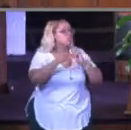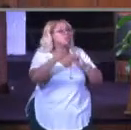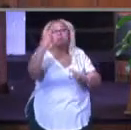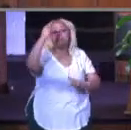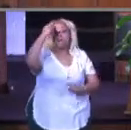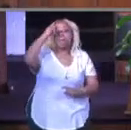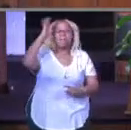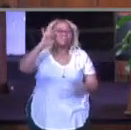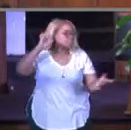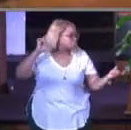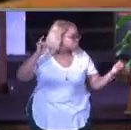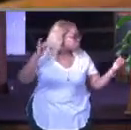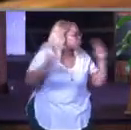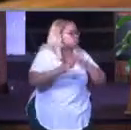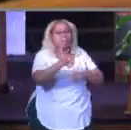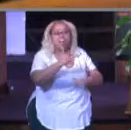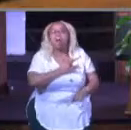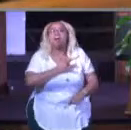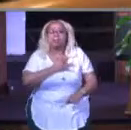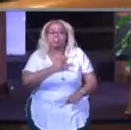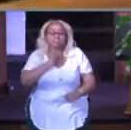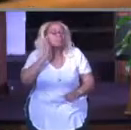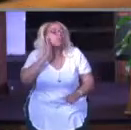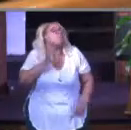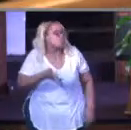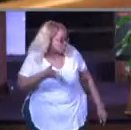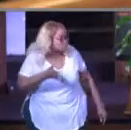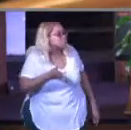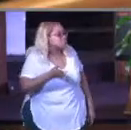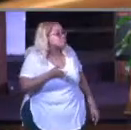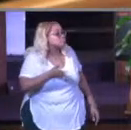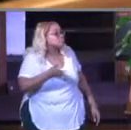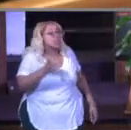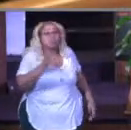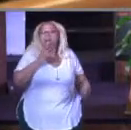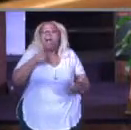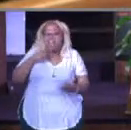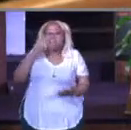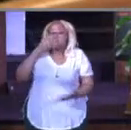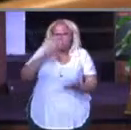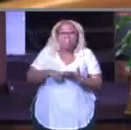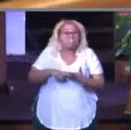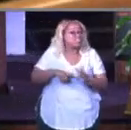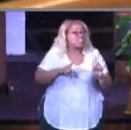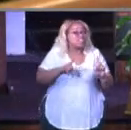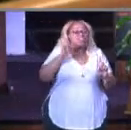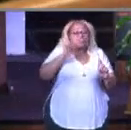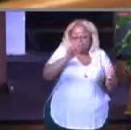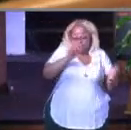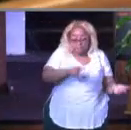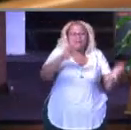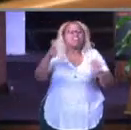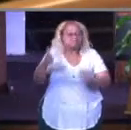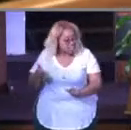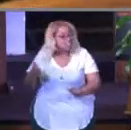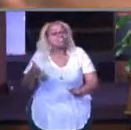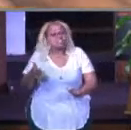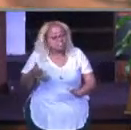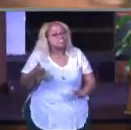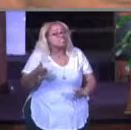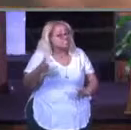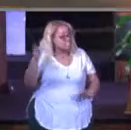your mind. He'll transform your heart. Yes, he will. I am a witness. You can be baptized.